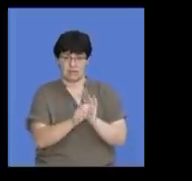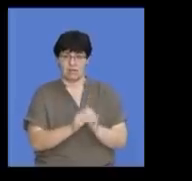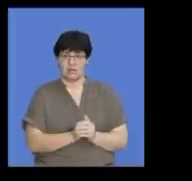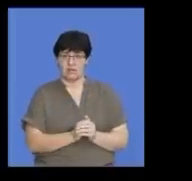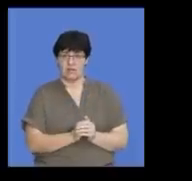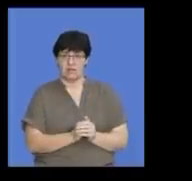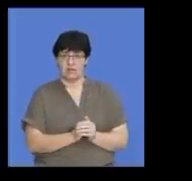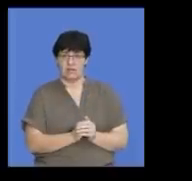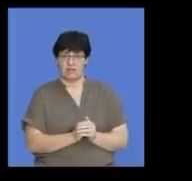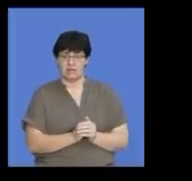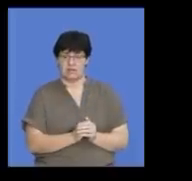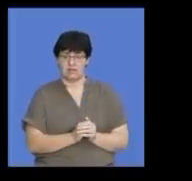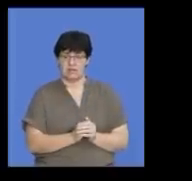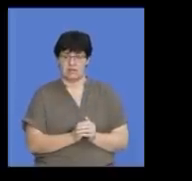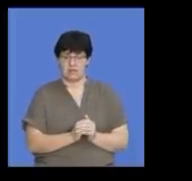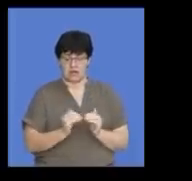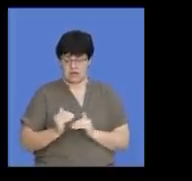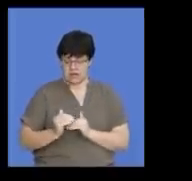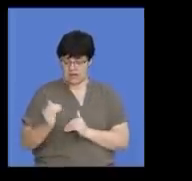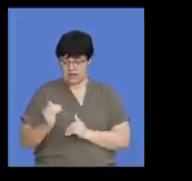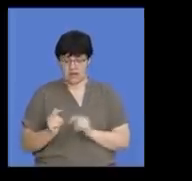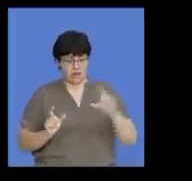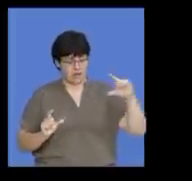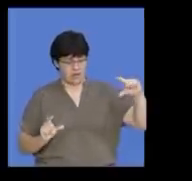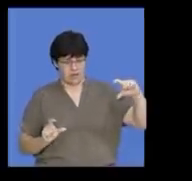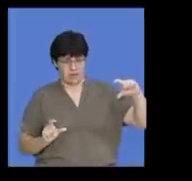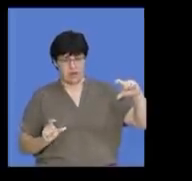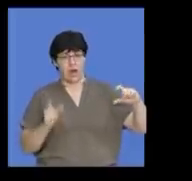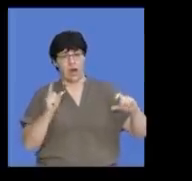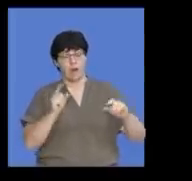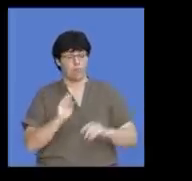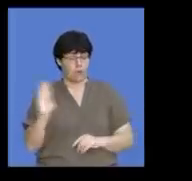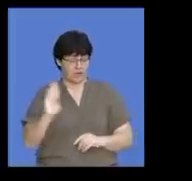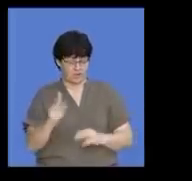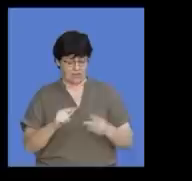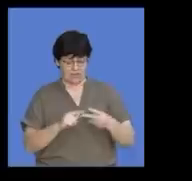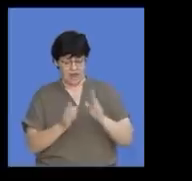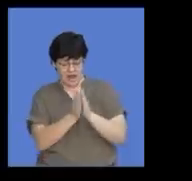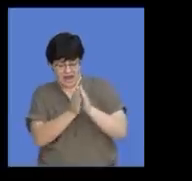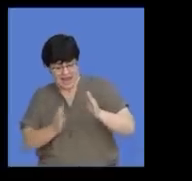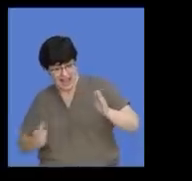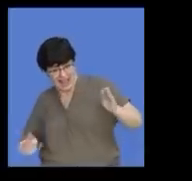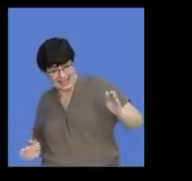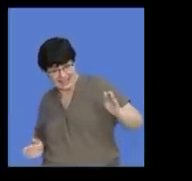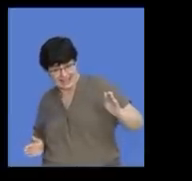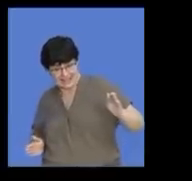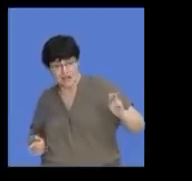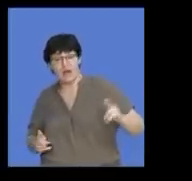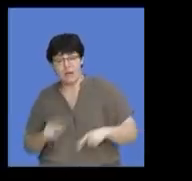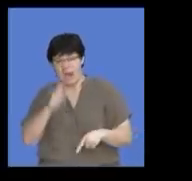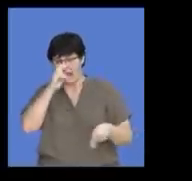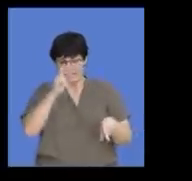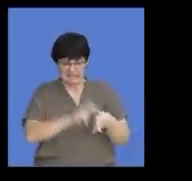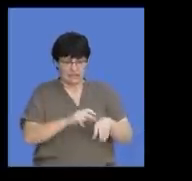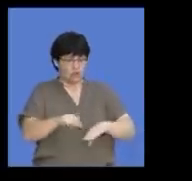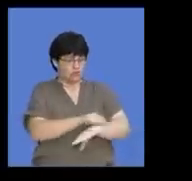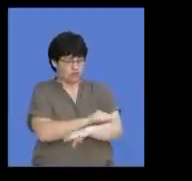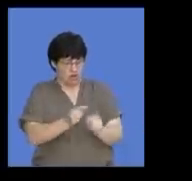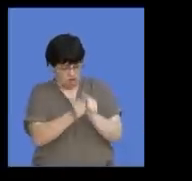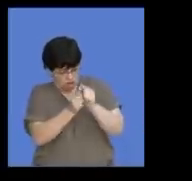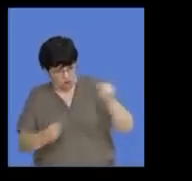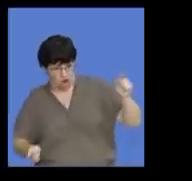there's my breadth, which is the shortest side, and look at the length. So I would have needed a long ruler,